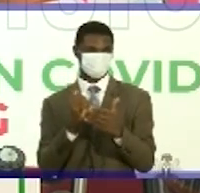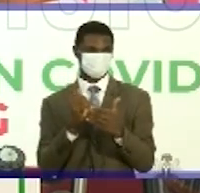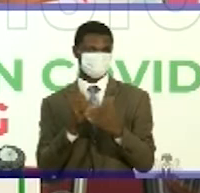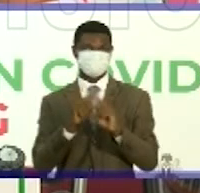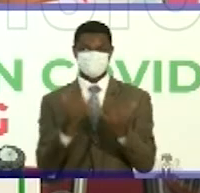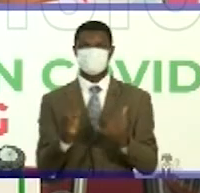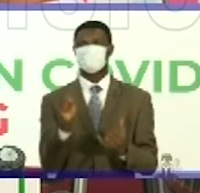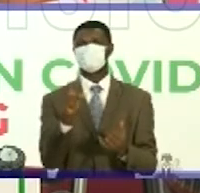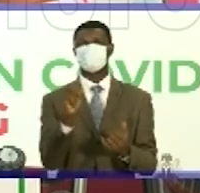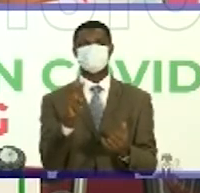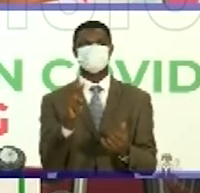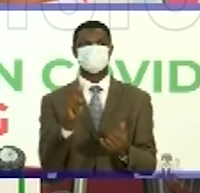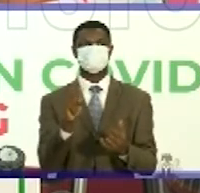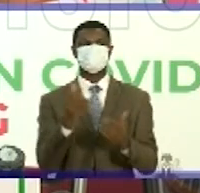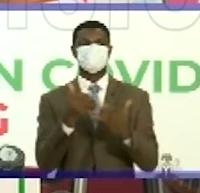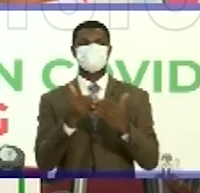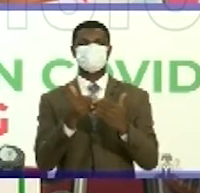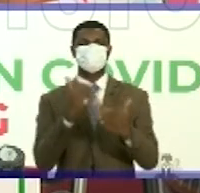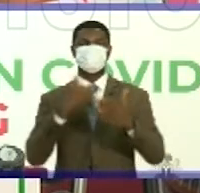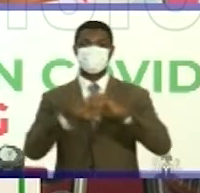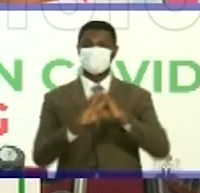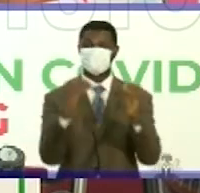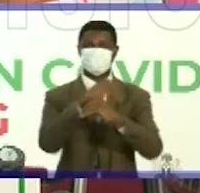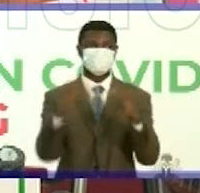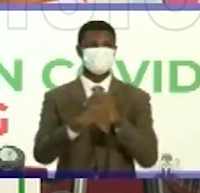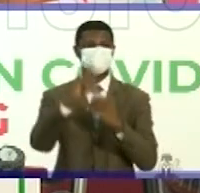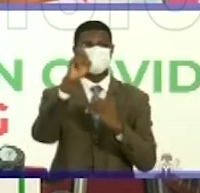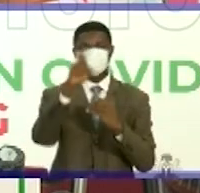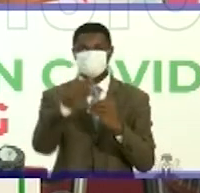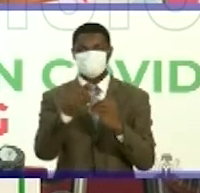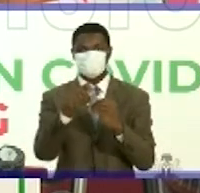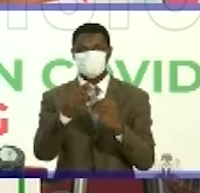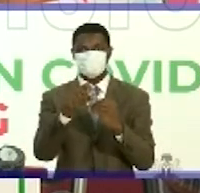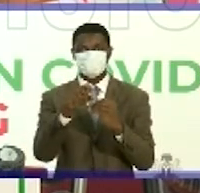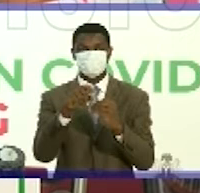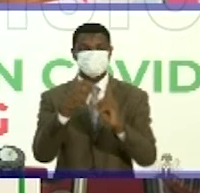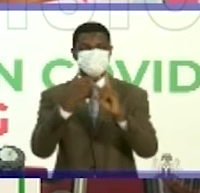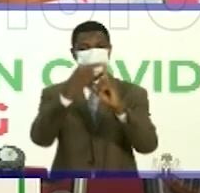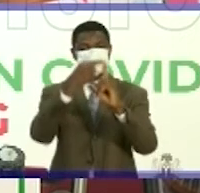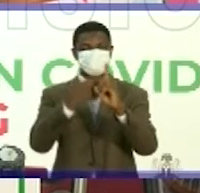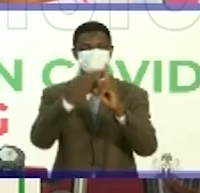Temperature checks will be carried out in all official government buildings.